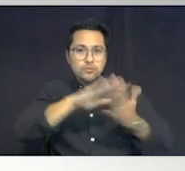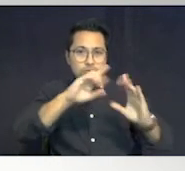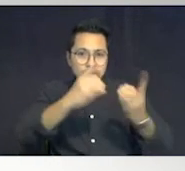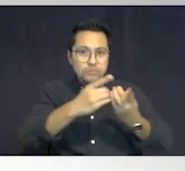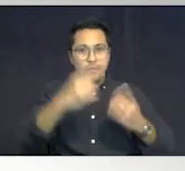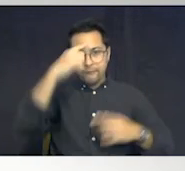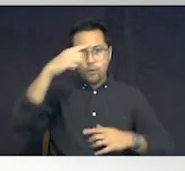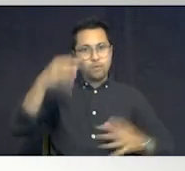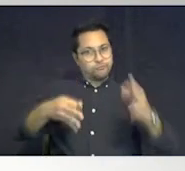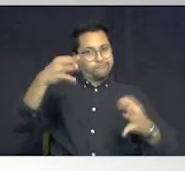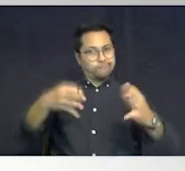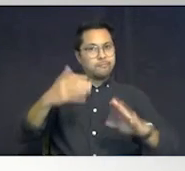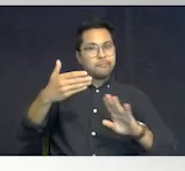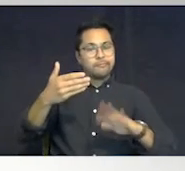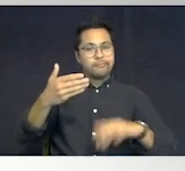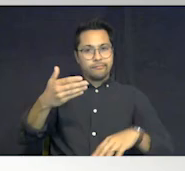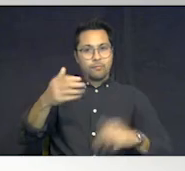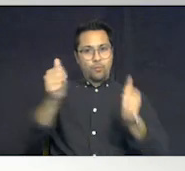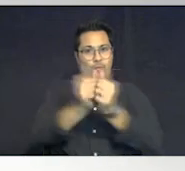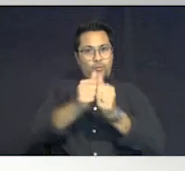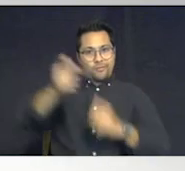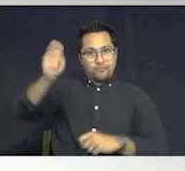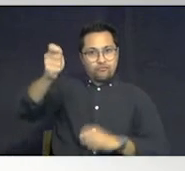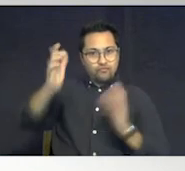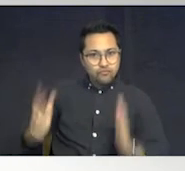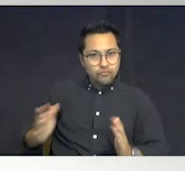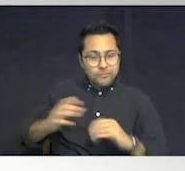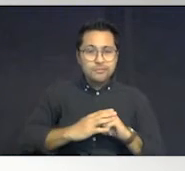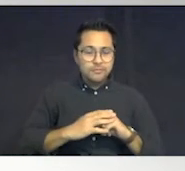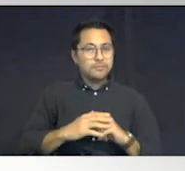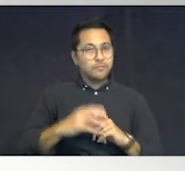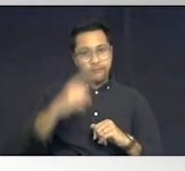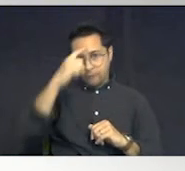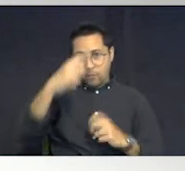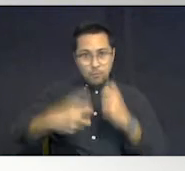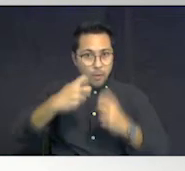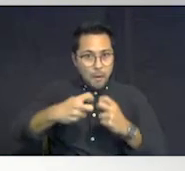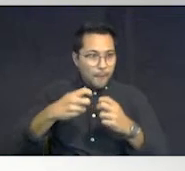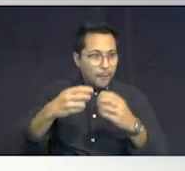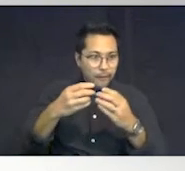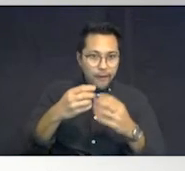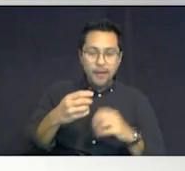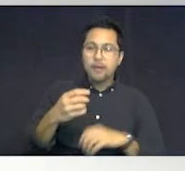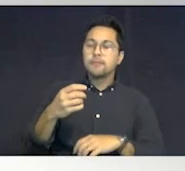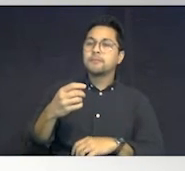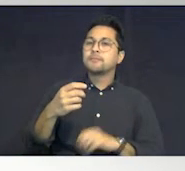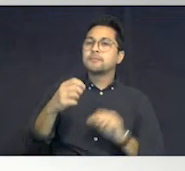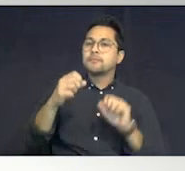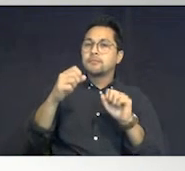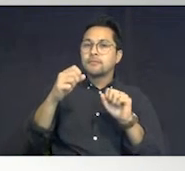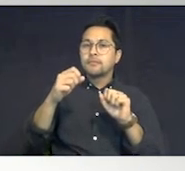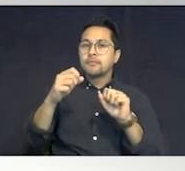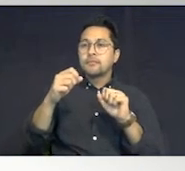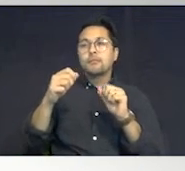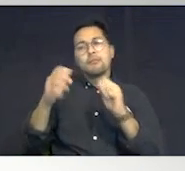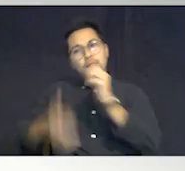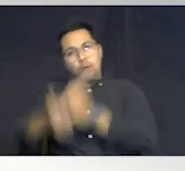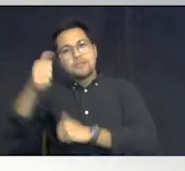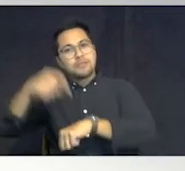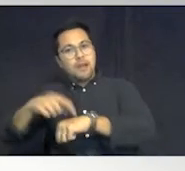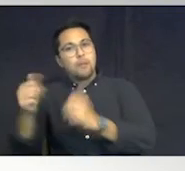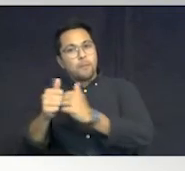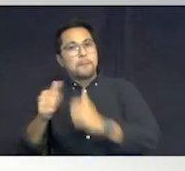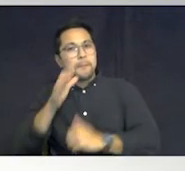judge. This procedure, as a method for resolving a dispute, involves the filing of a complaint by either a parent in most cases or a